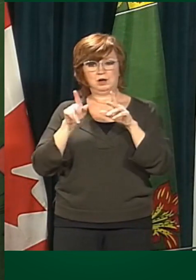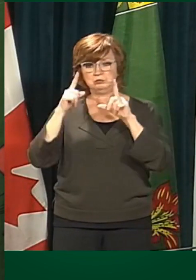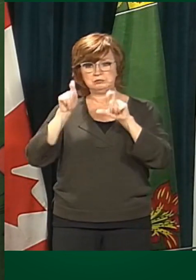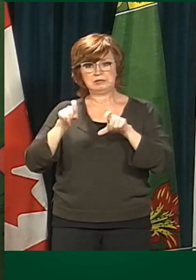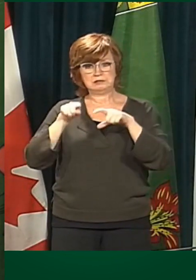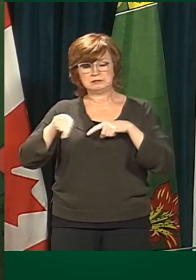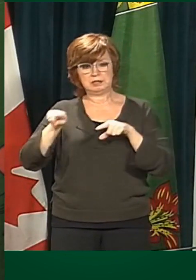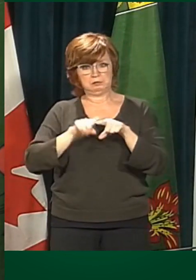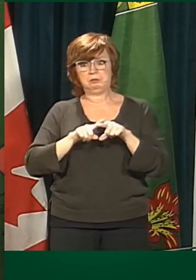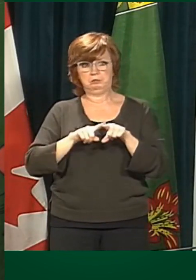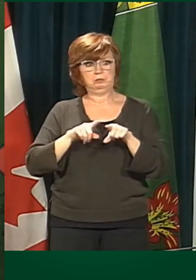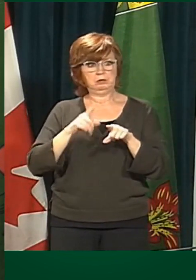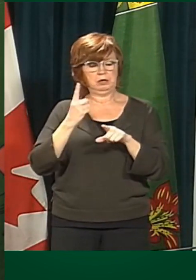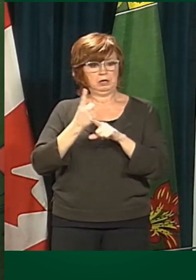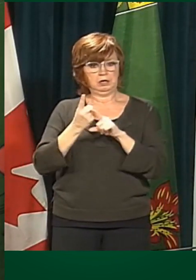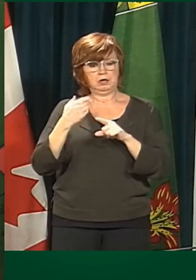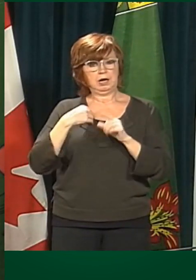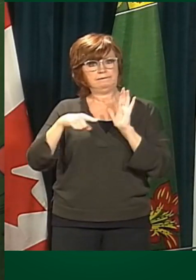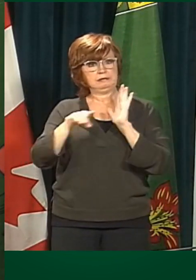around. As those